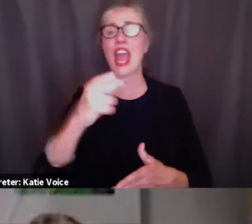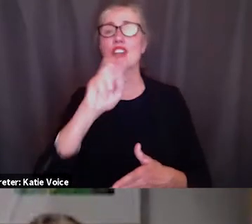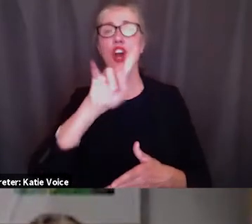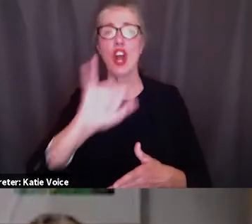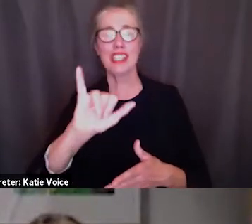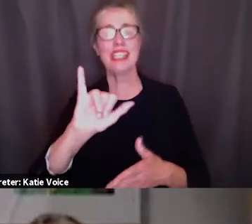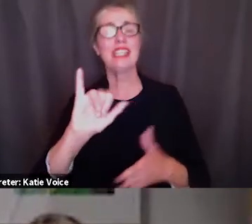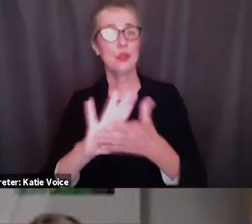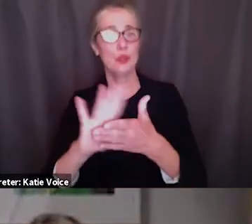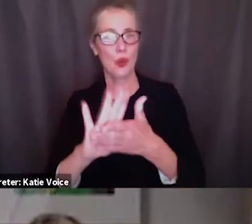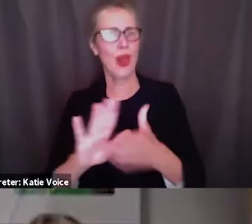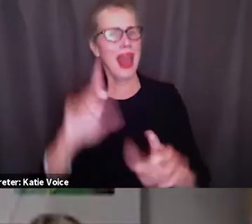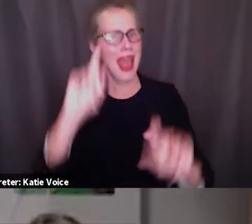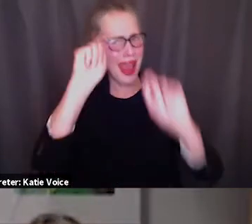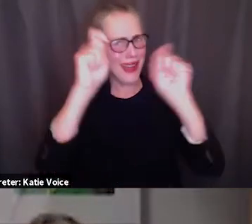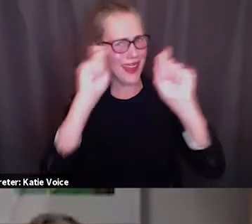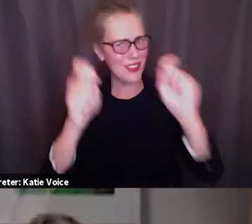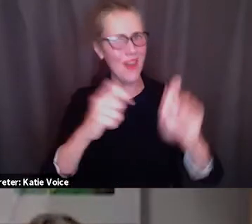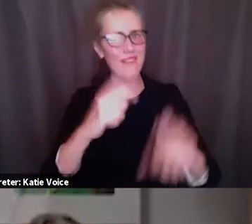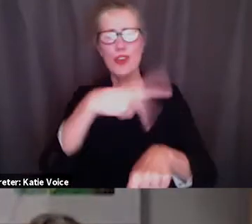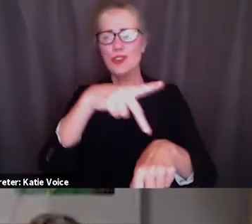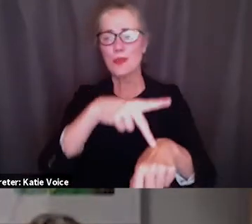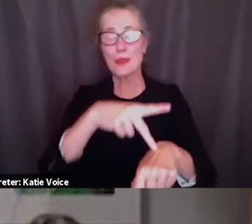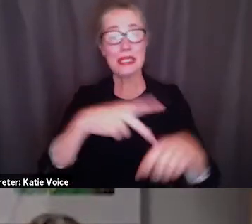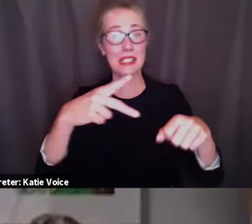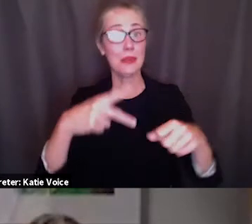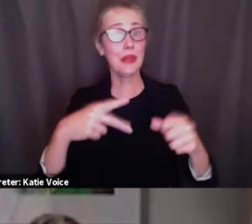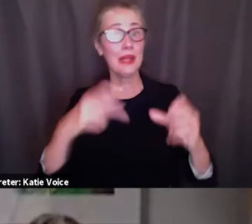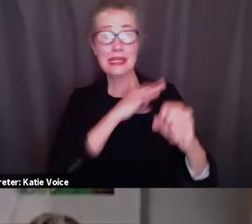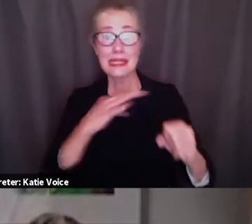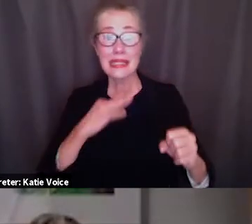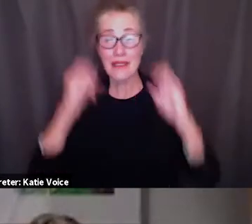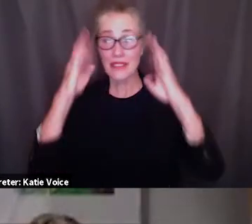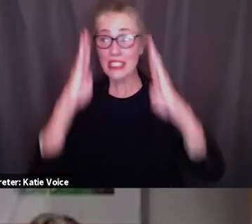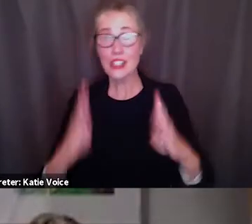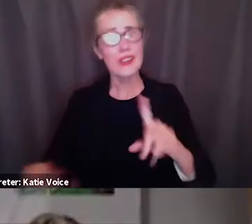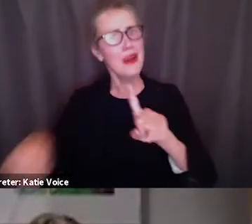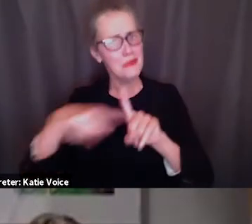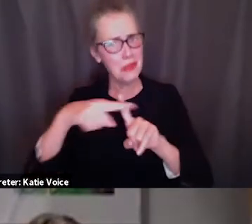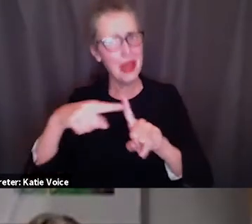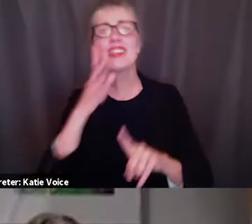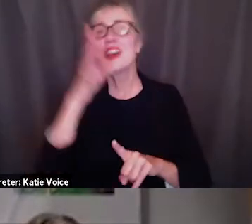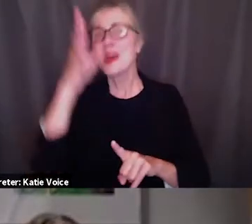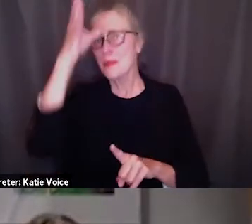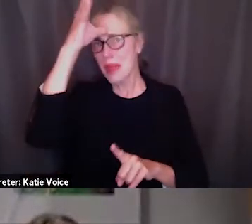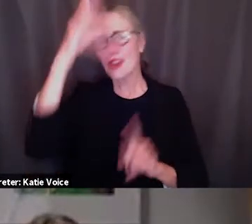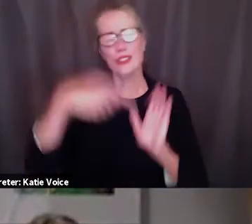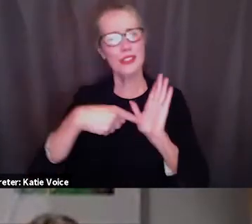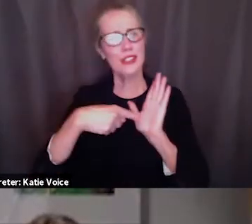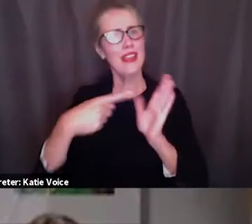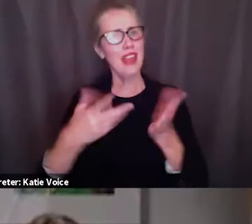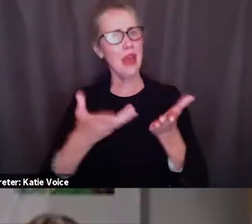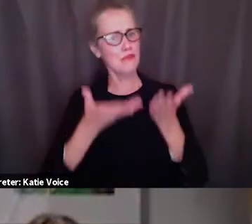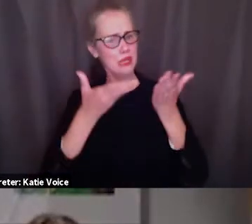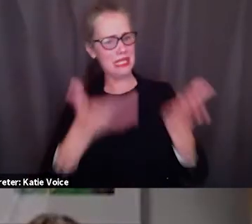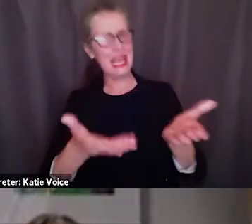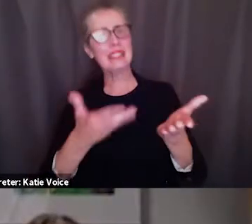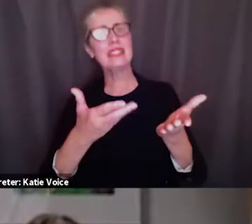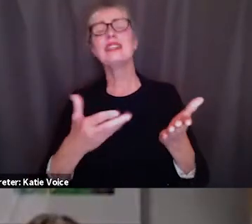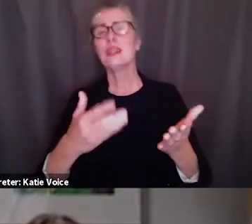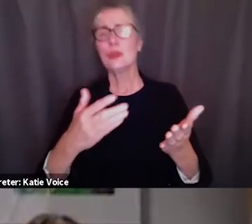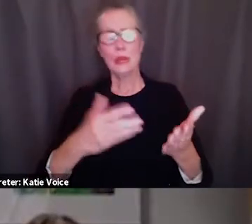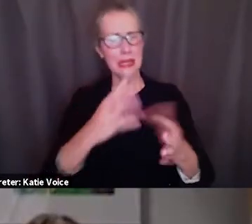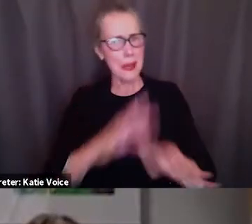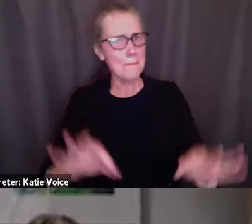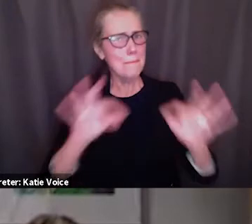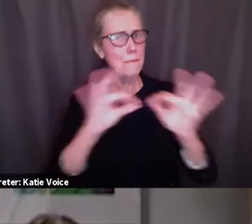and the parents too, for presenting important information and ensuring that, as Dr. Maldonado said, even virtually, back to school